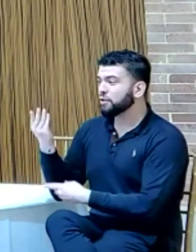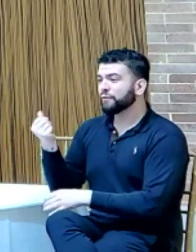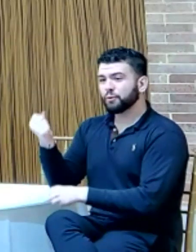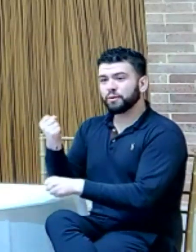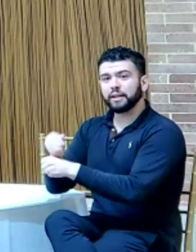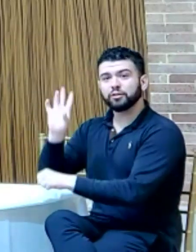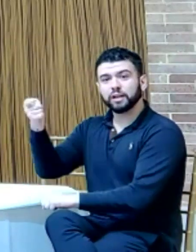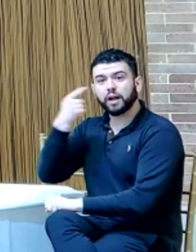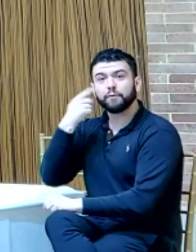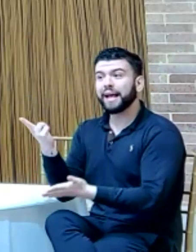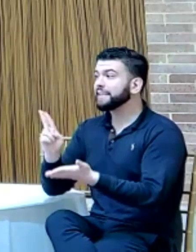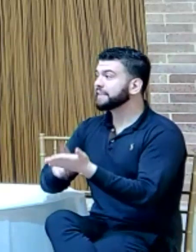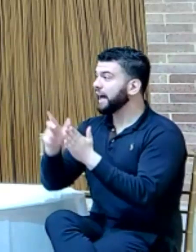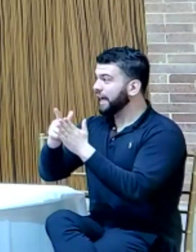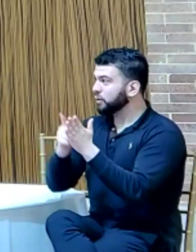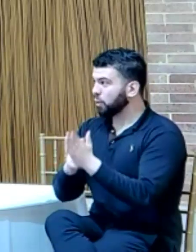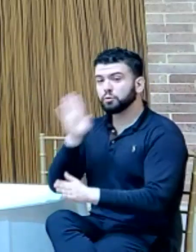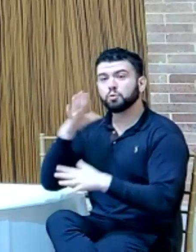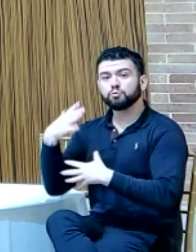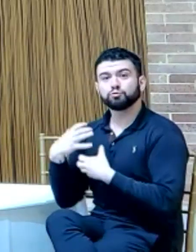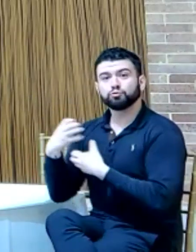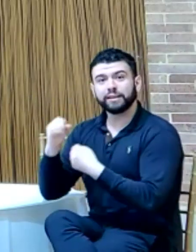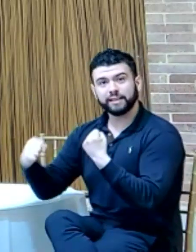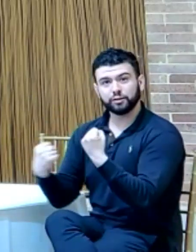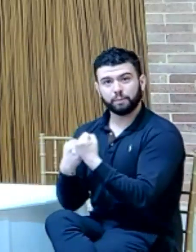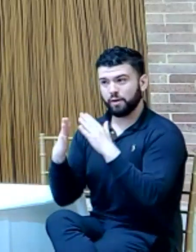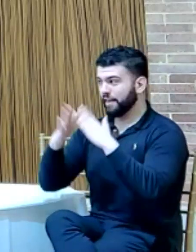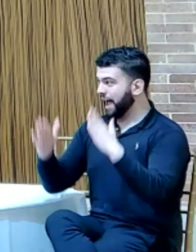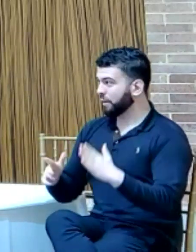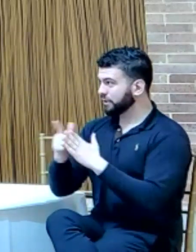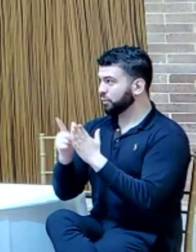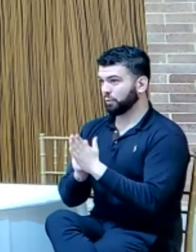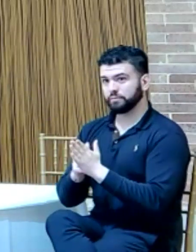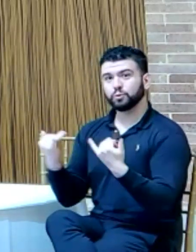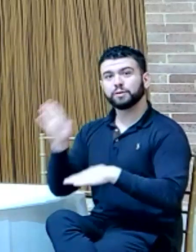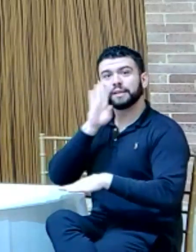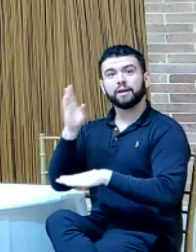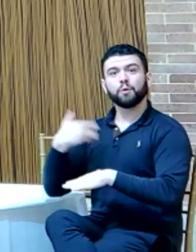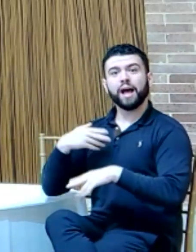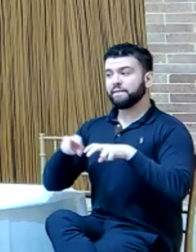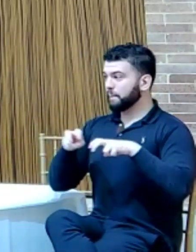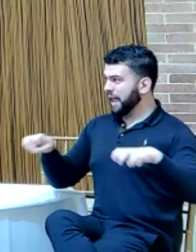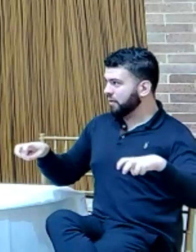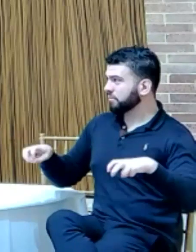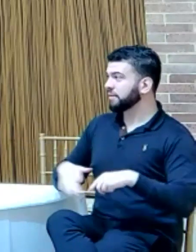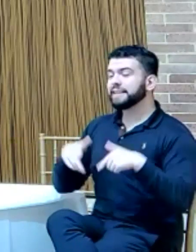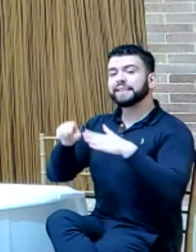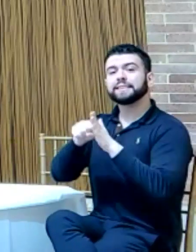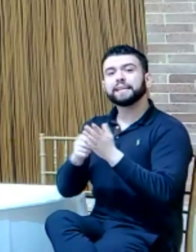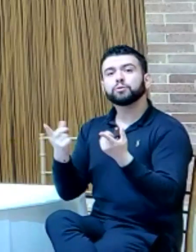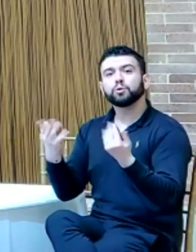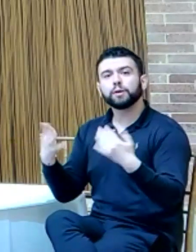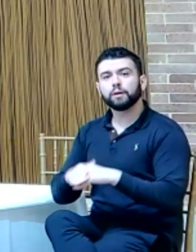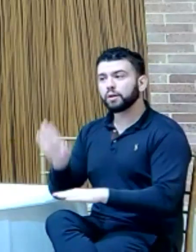legislation strengthening our housing laws and as you'll hear from our speakers today the state has continued to fund testing by fair housing